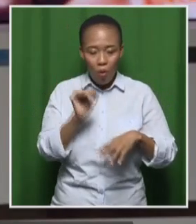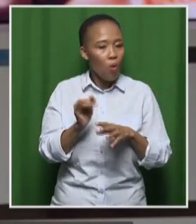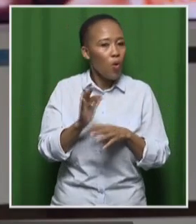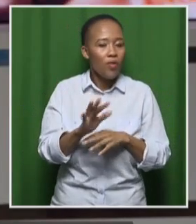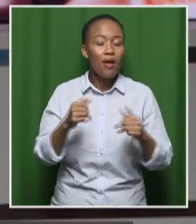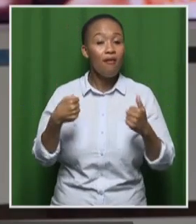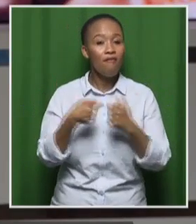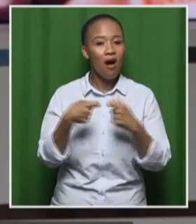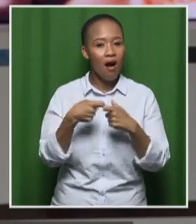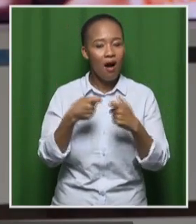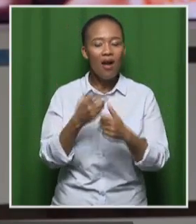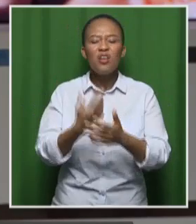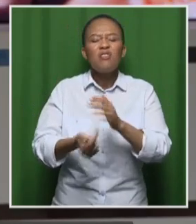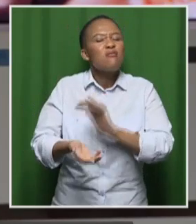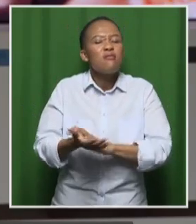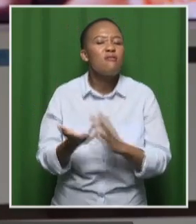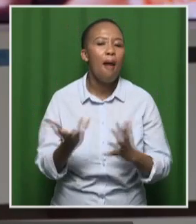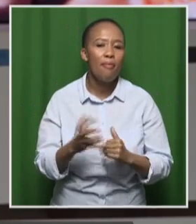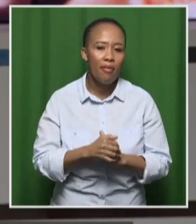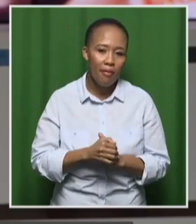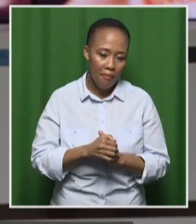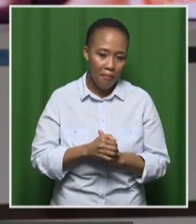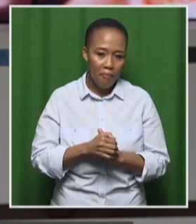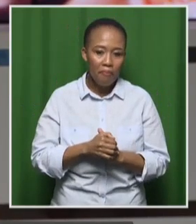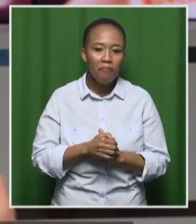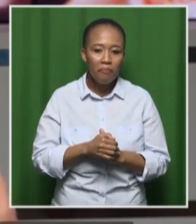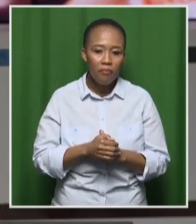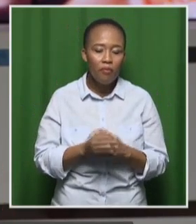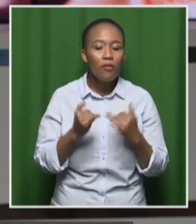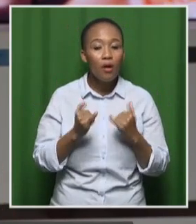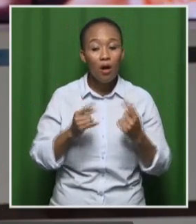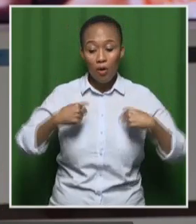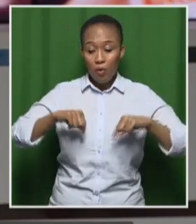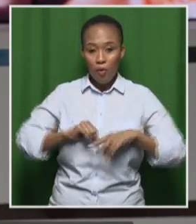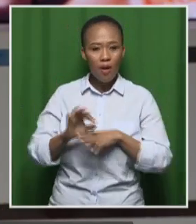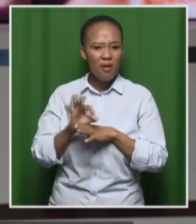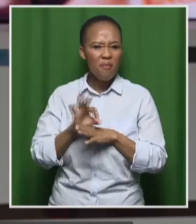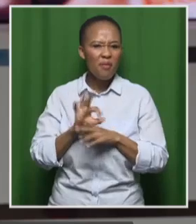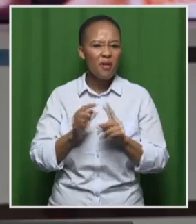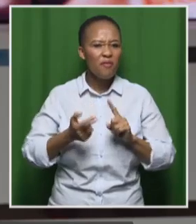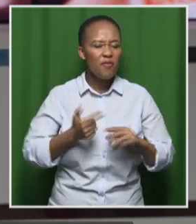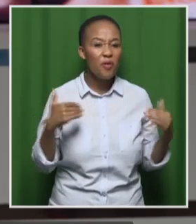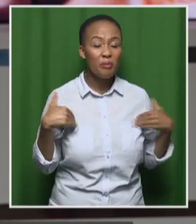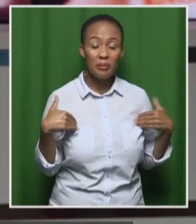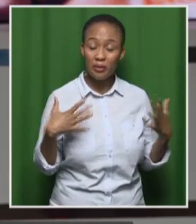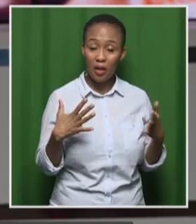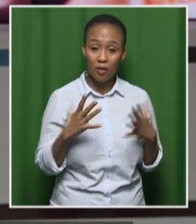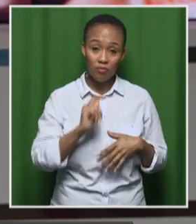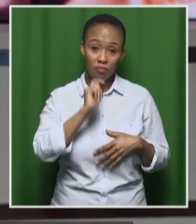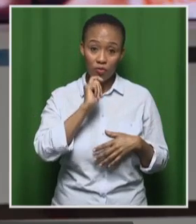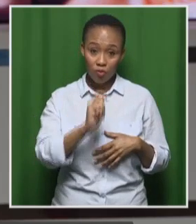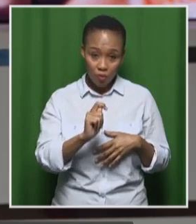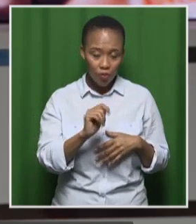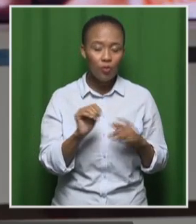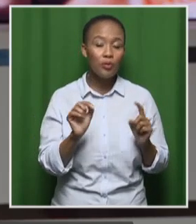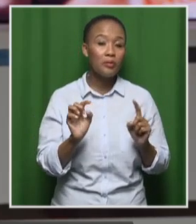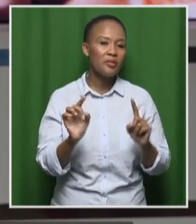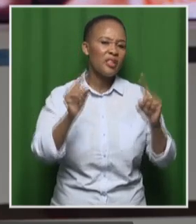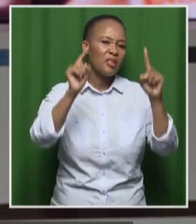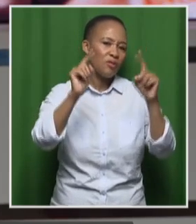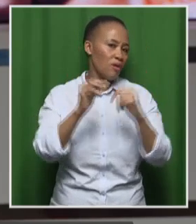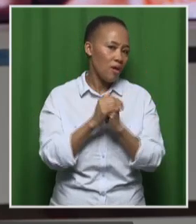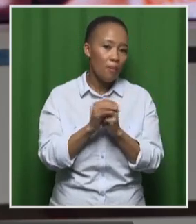madness to my game plan. But what we planned on doing from the beginning, and we did it successfully in round number 1, we were turning him off the right